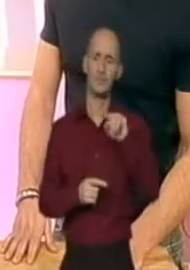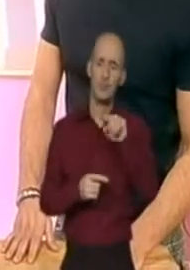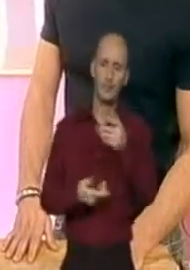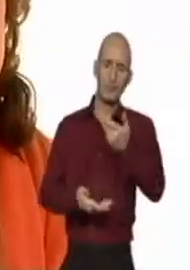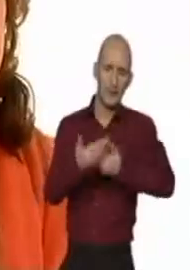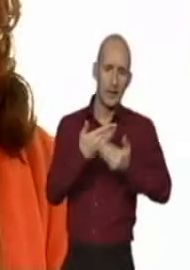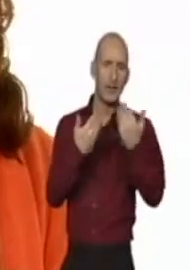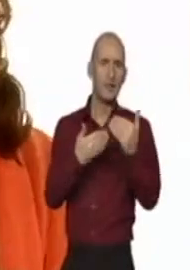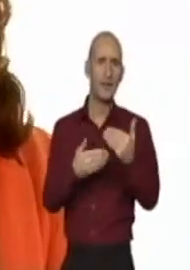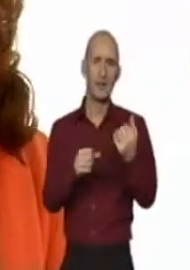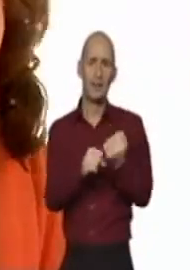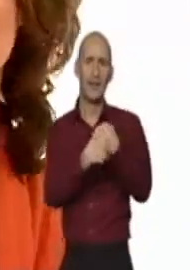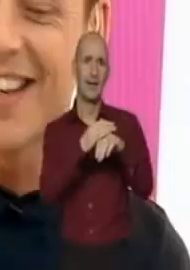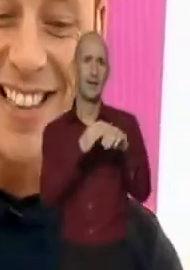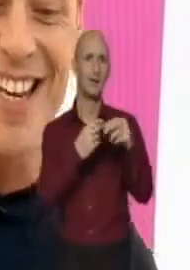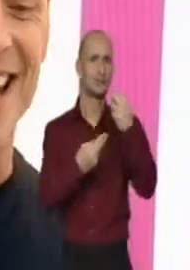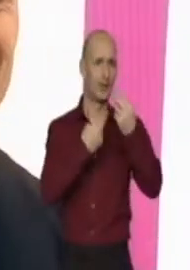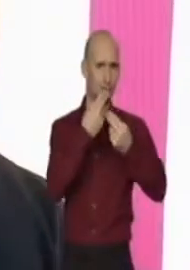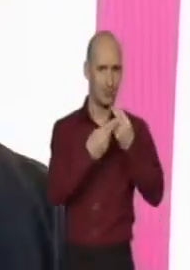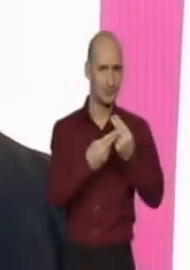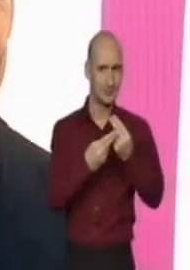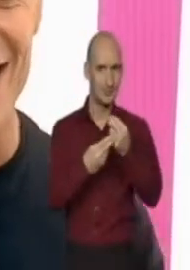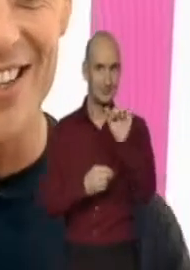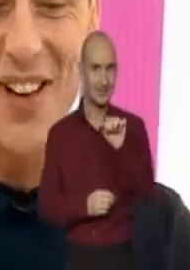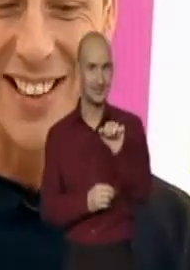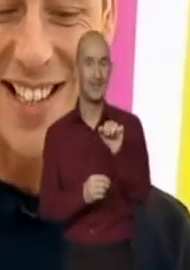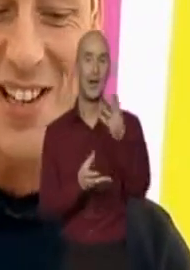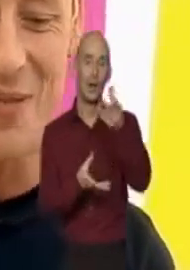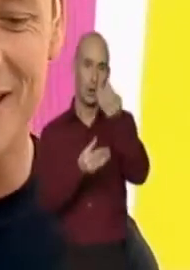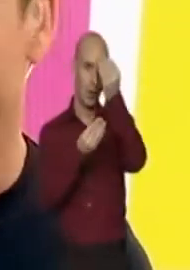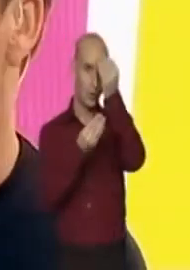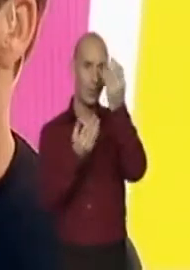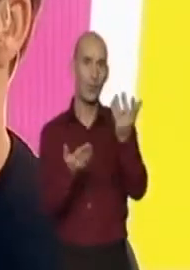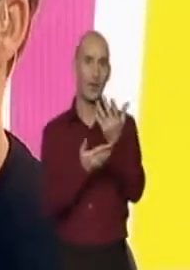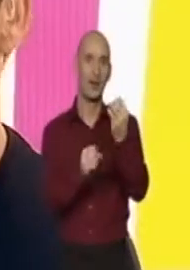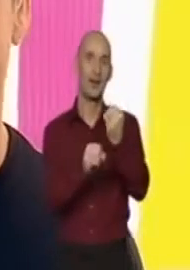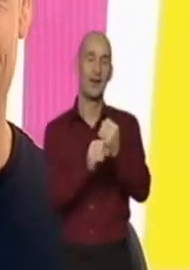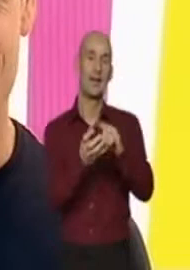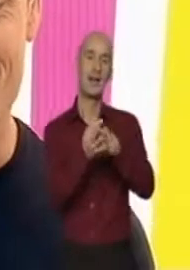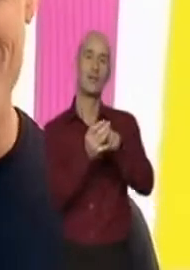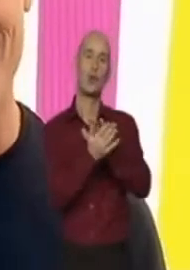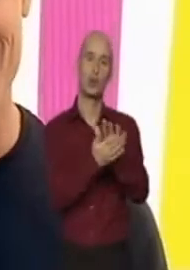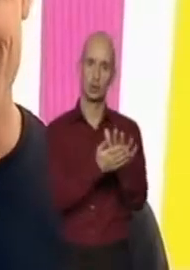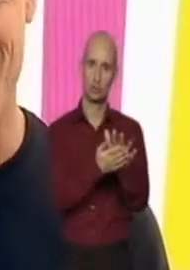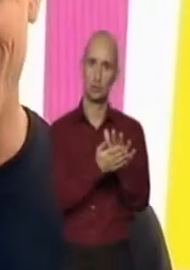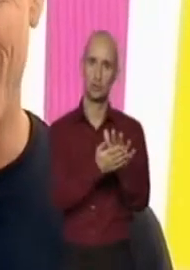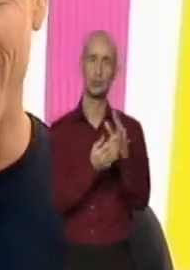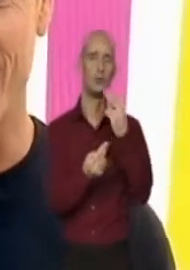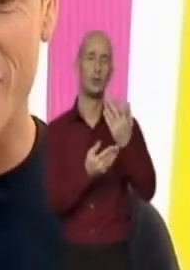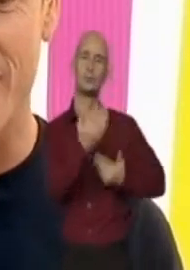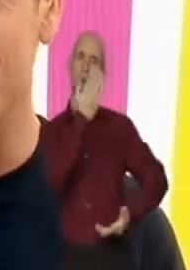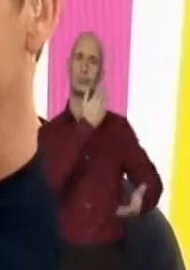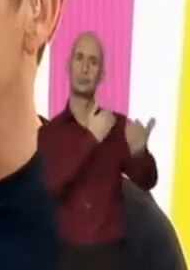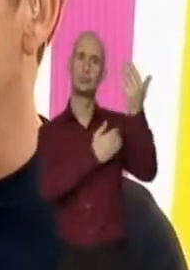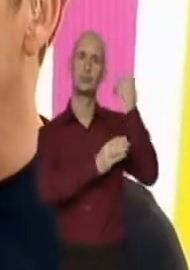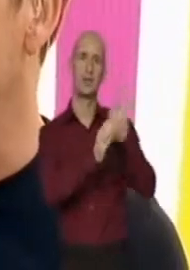you used to make this in a certain restaurant. I did, actually. I learned to make this soup in the Gavroche, and it was many, many years ago, and I